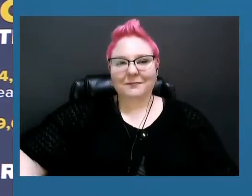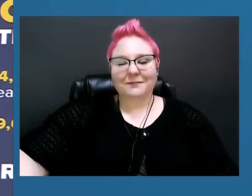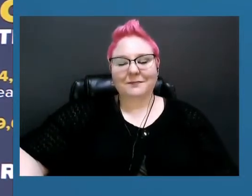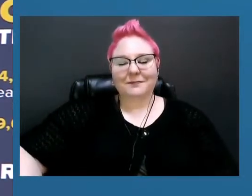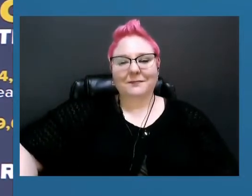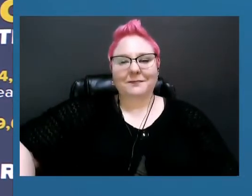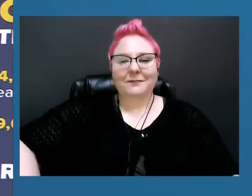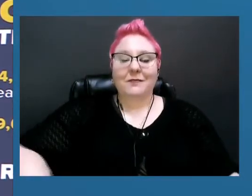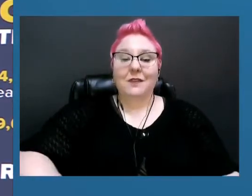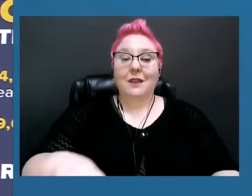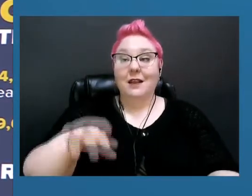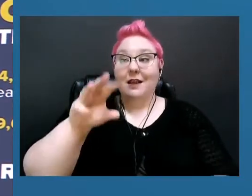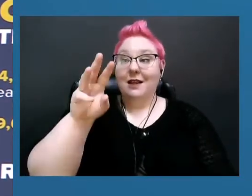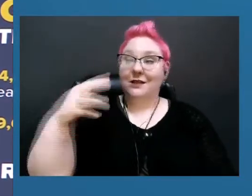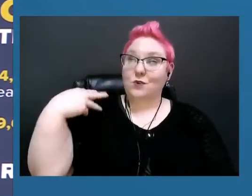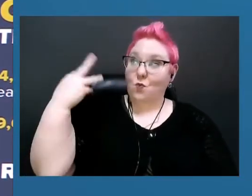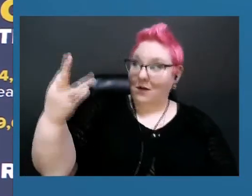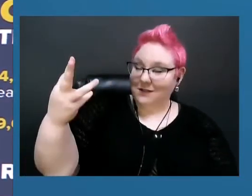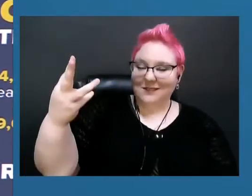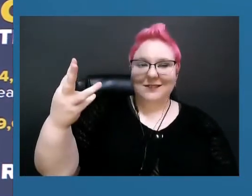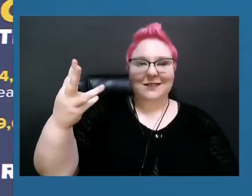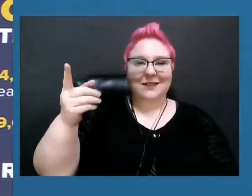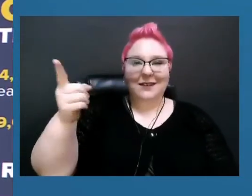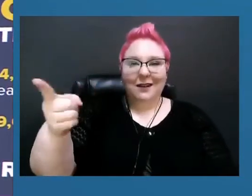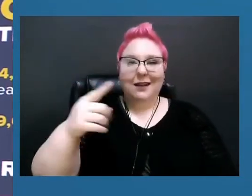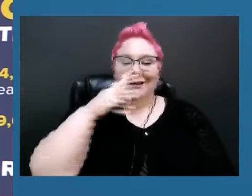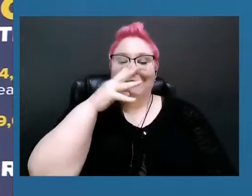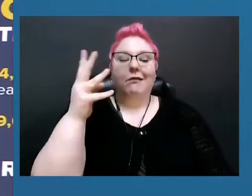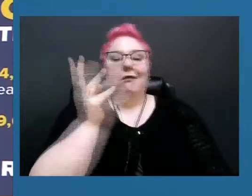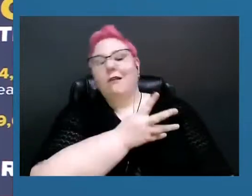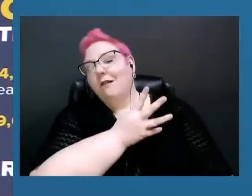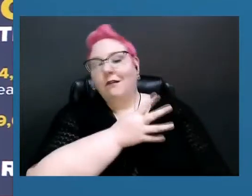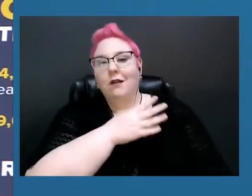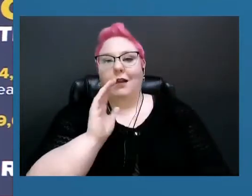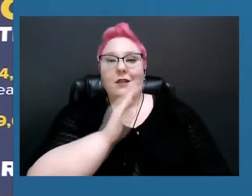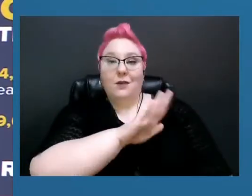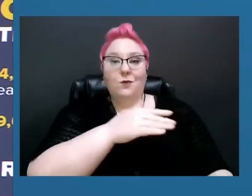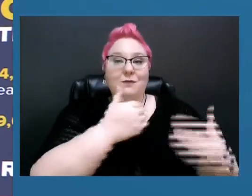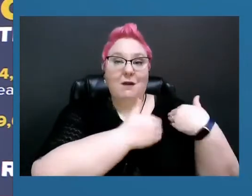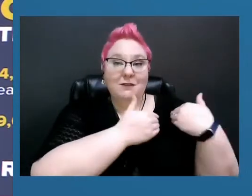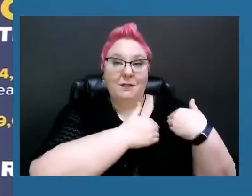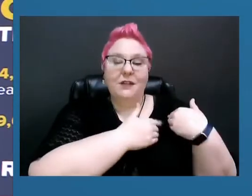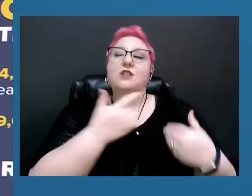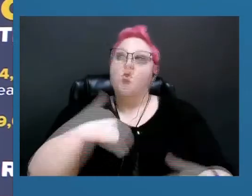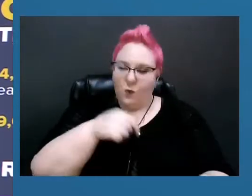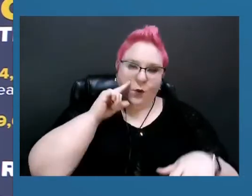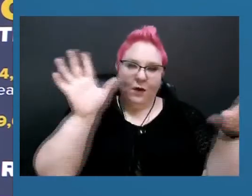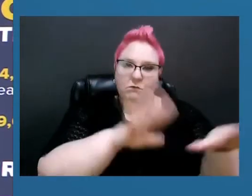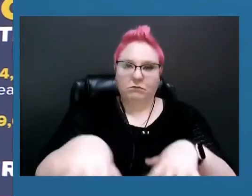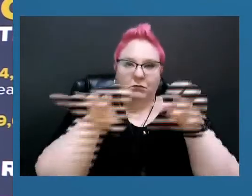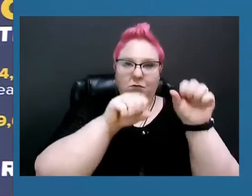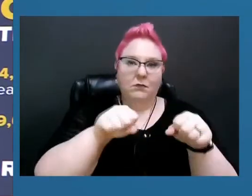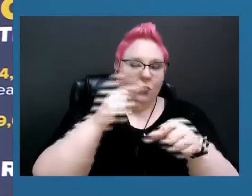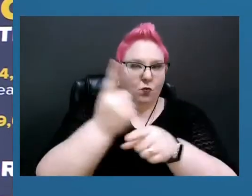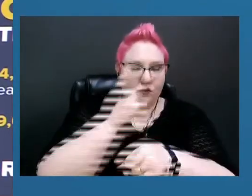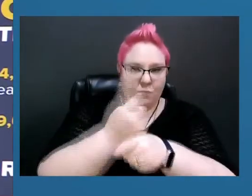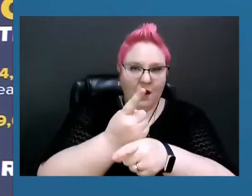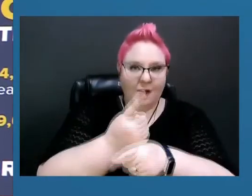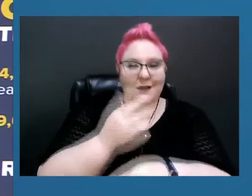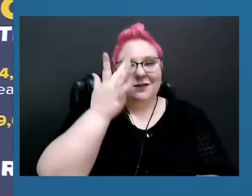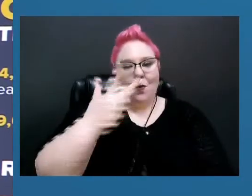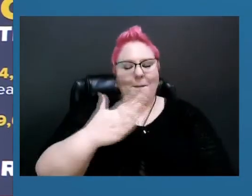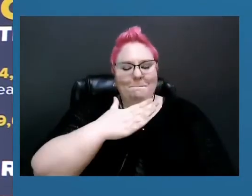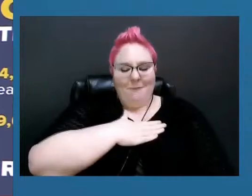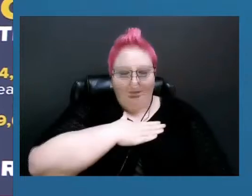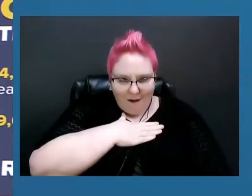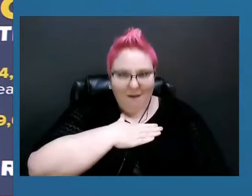As Washington walks away from its responsibilities, right here we'll step in and do what's right. And that's why my administration has made